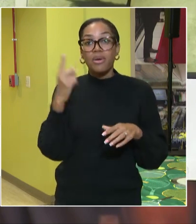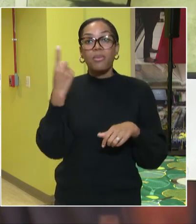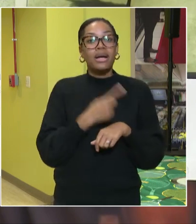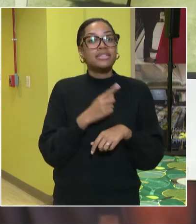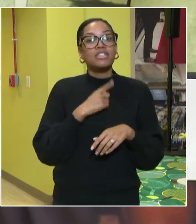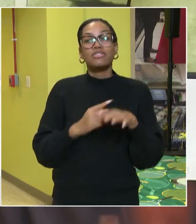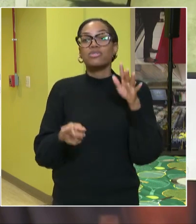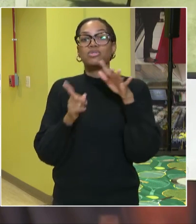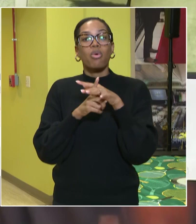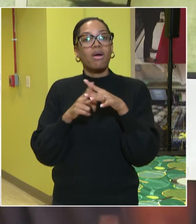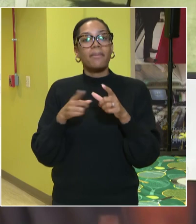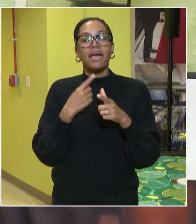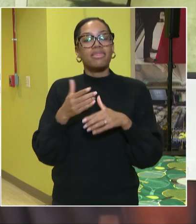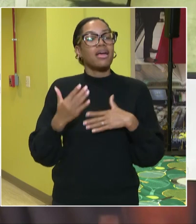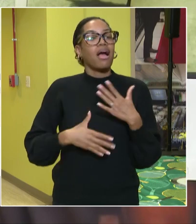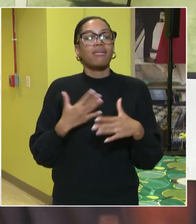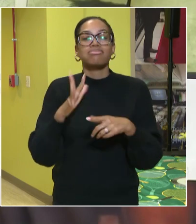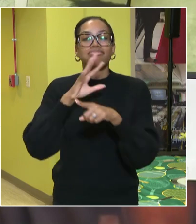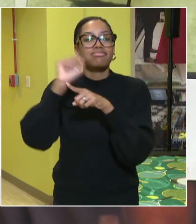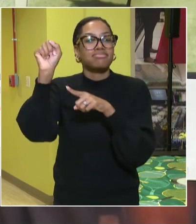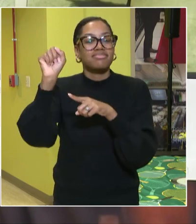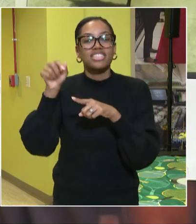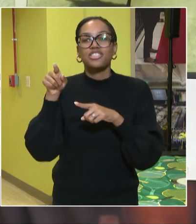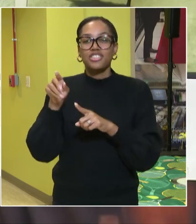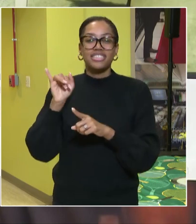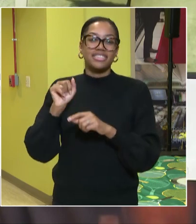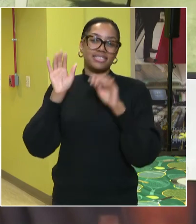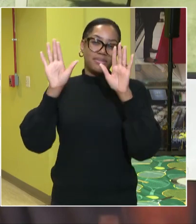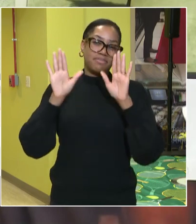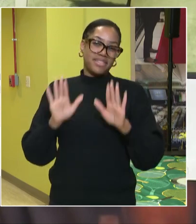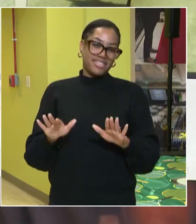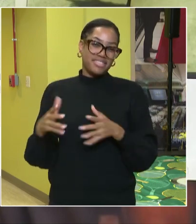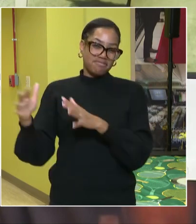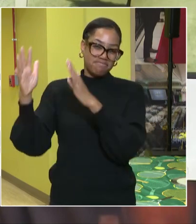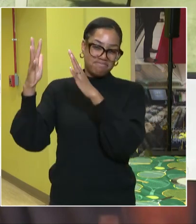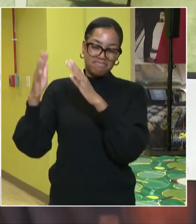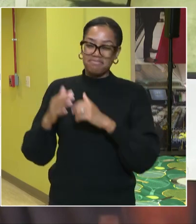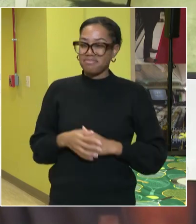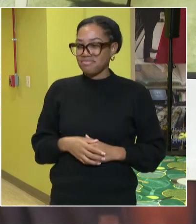over. She's amazing. Give her another hand.